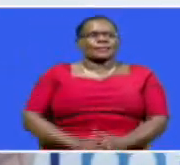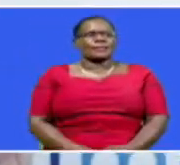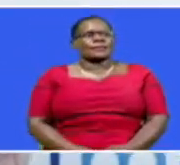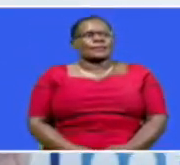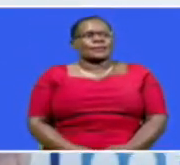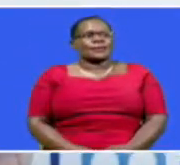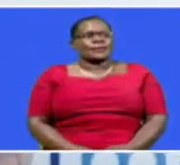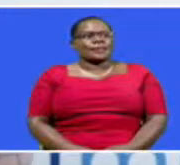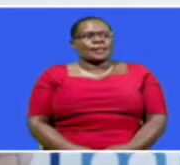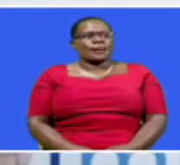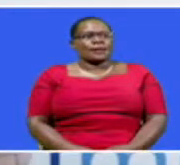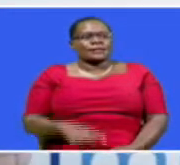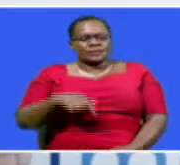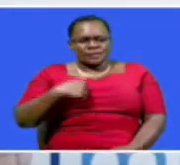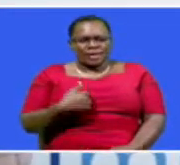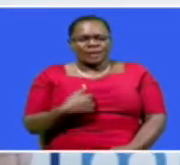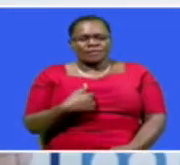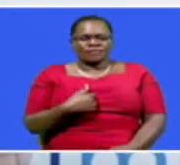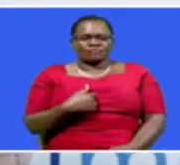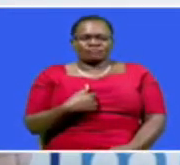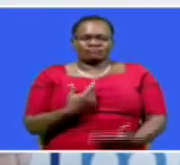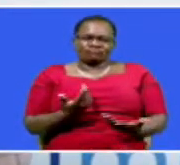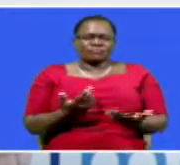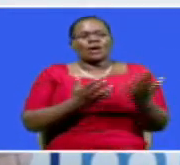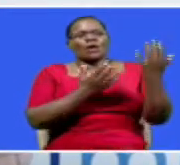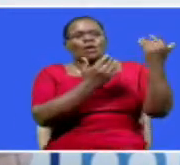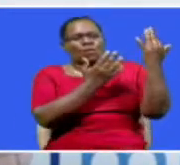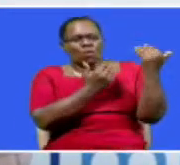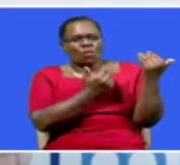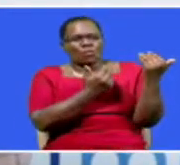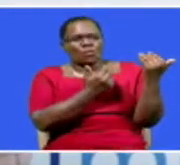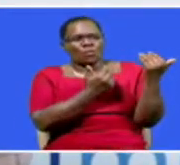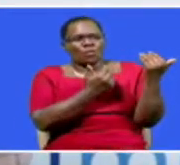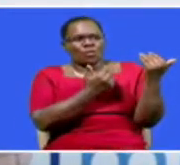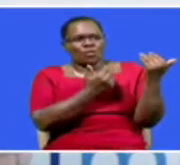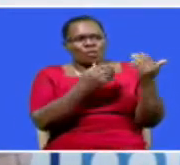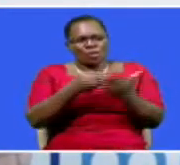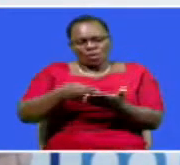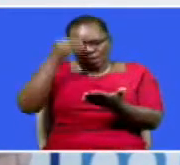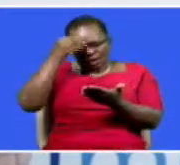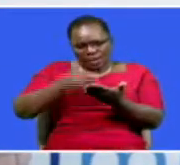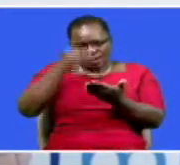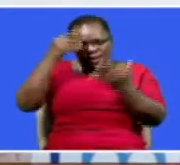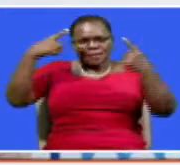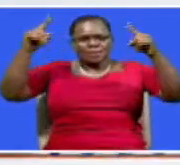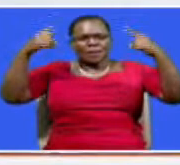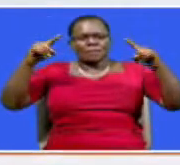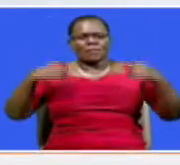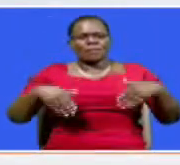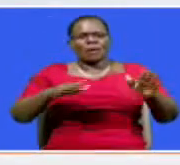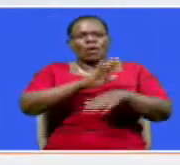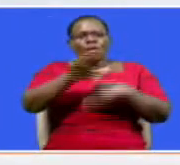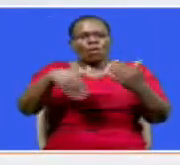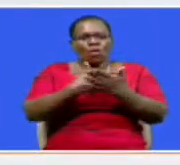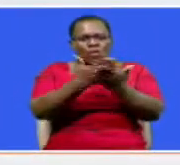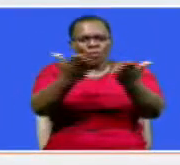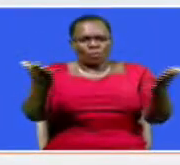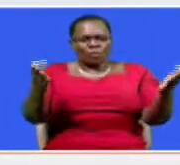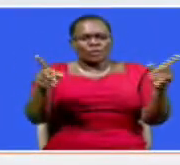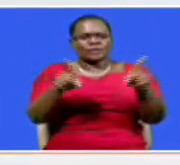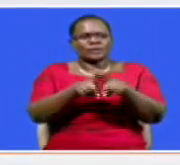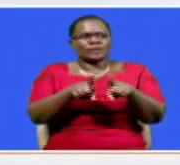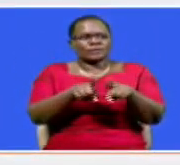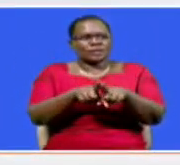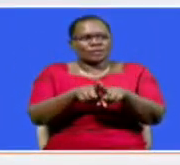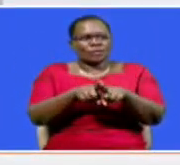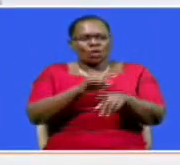Play this or have a player that the event will run successfully, and all of you, even the fourth